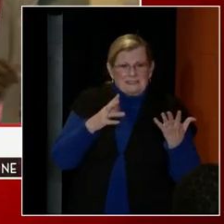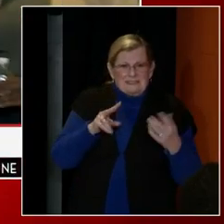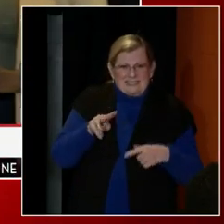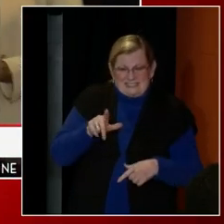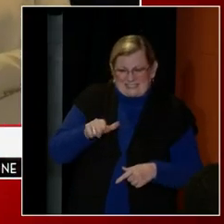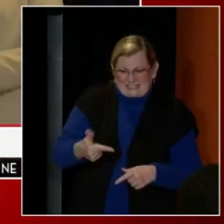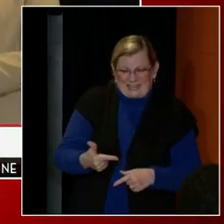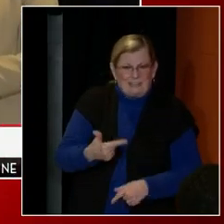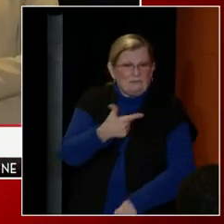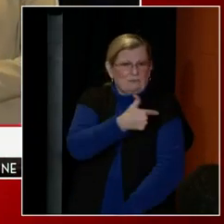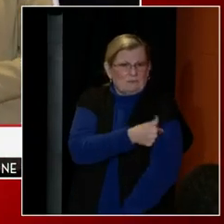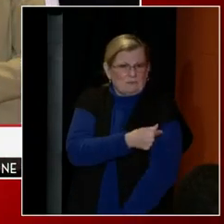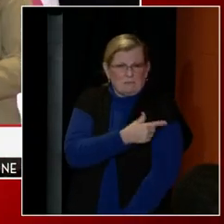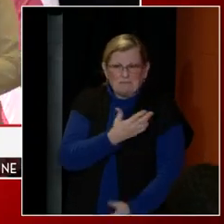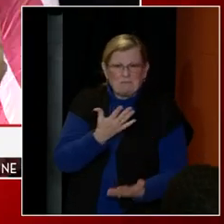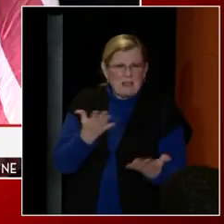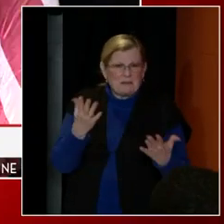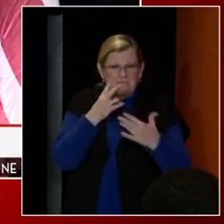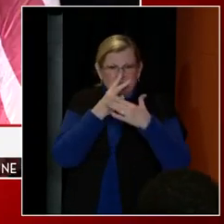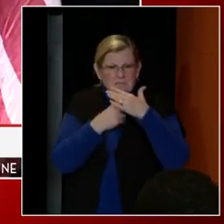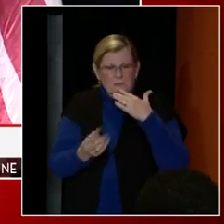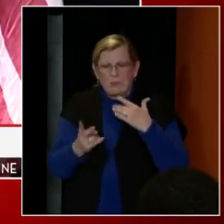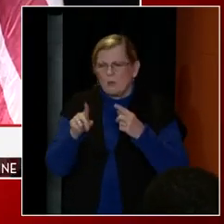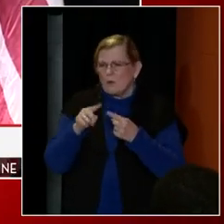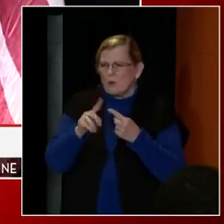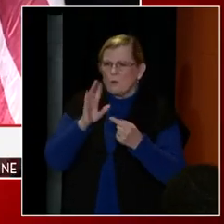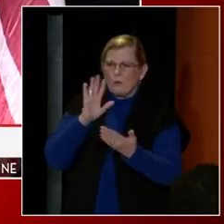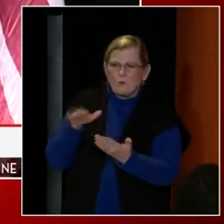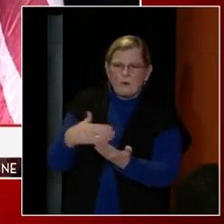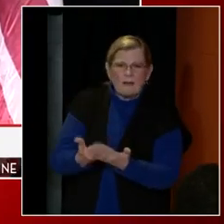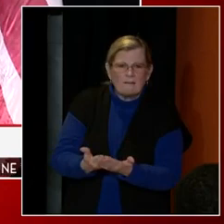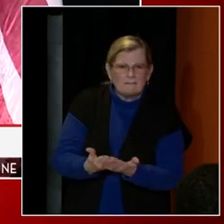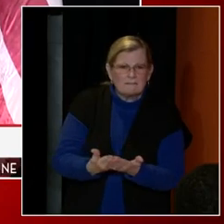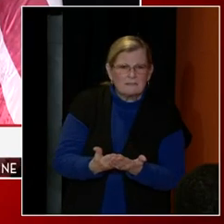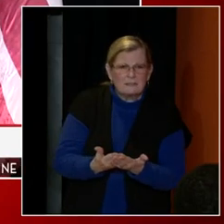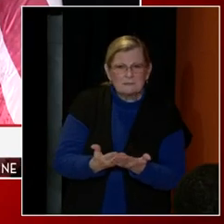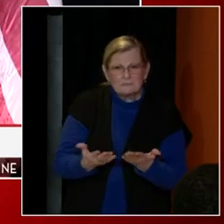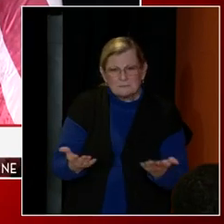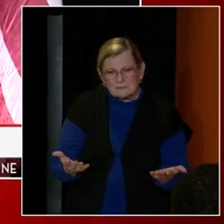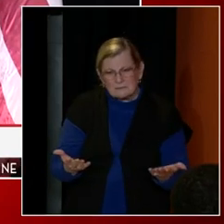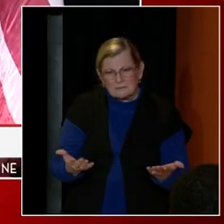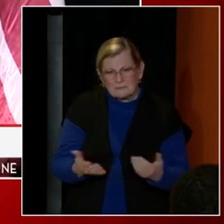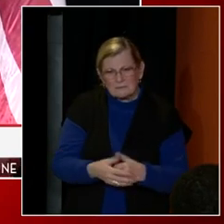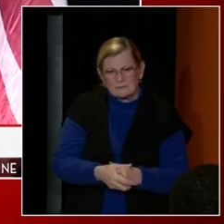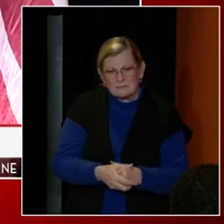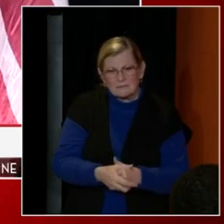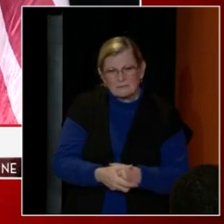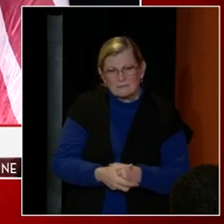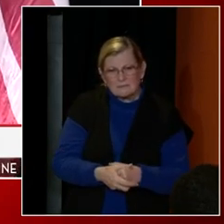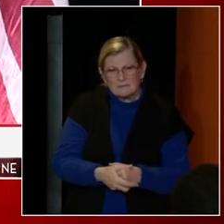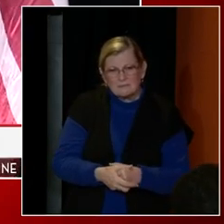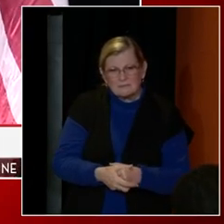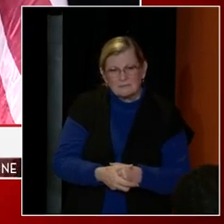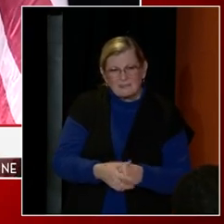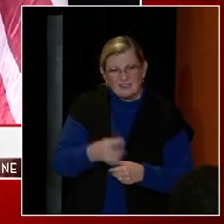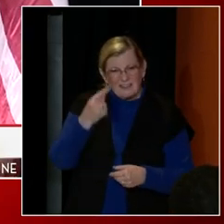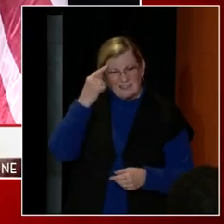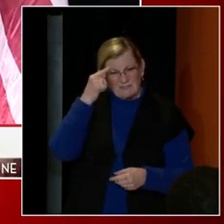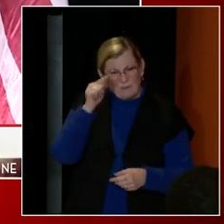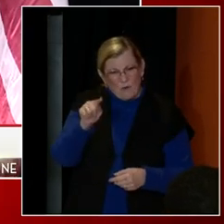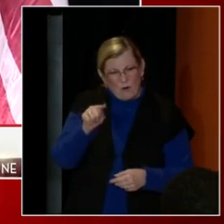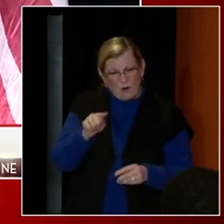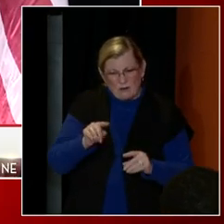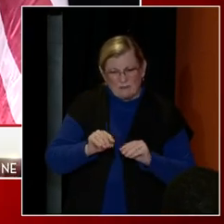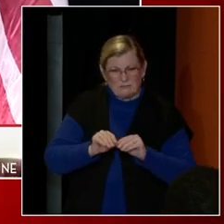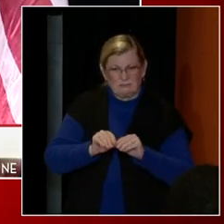you're anticipating, and when that would come? Sure. So just for permanency, we